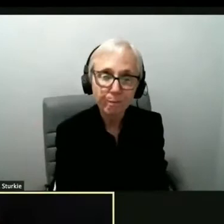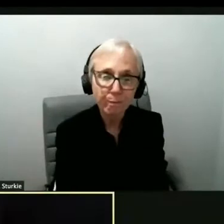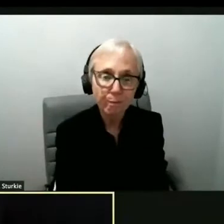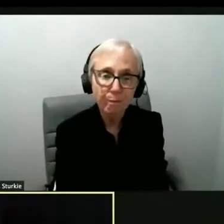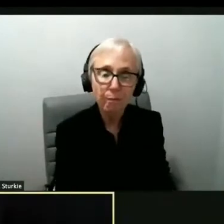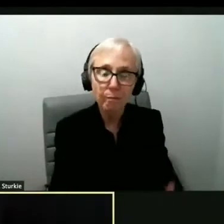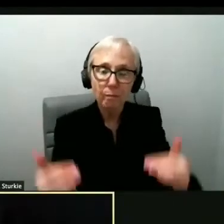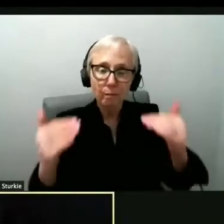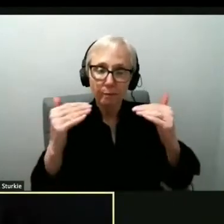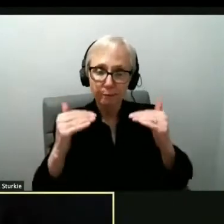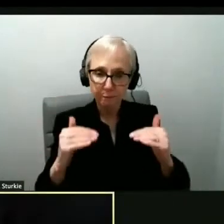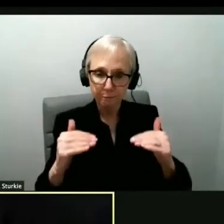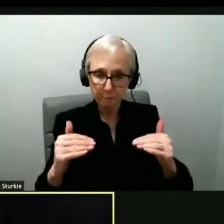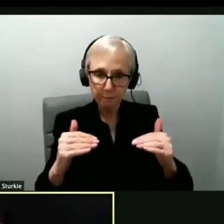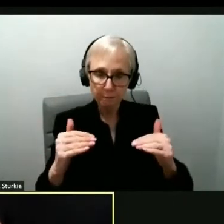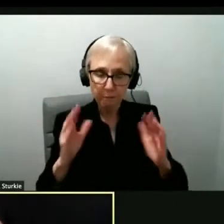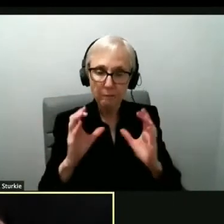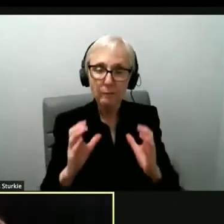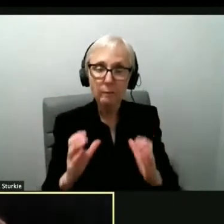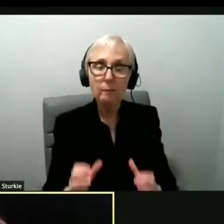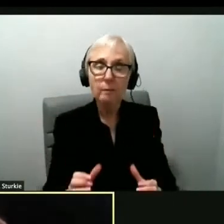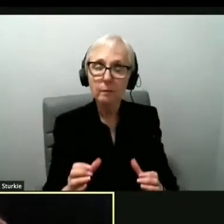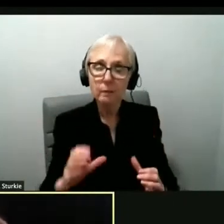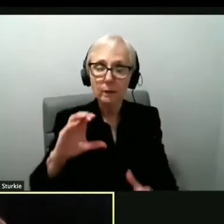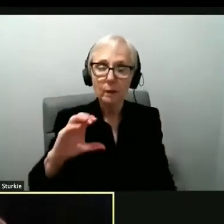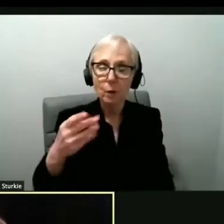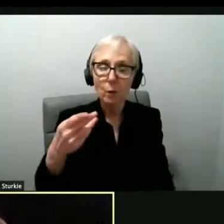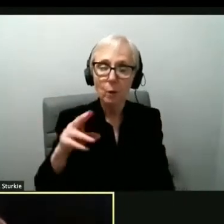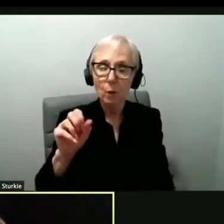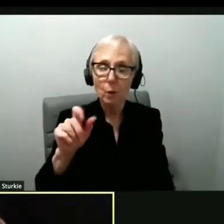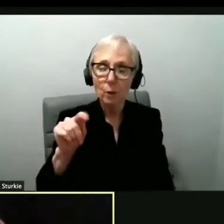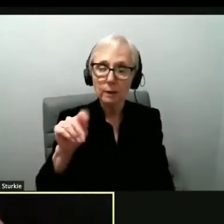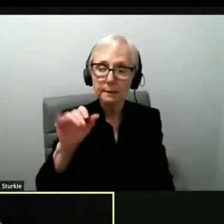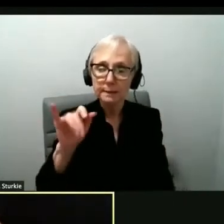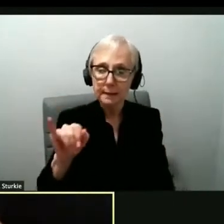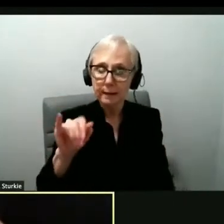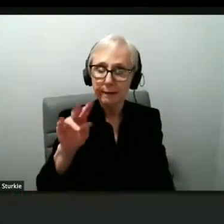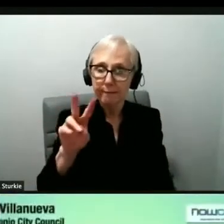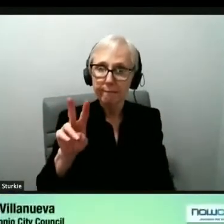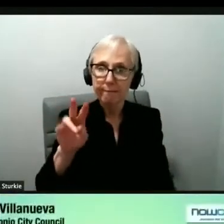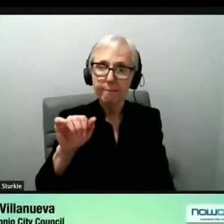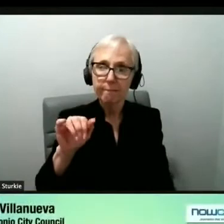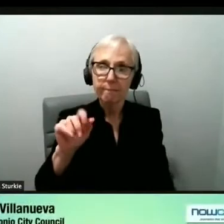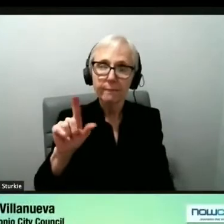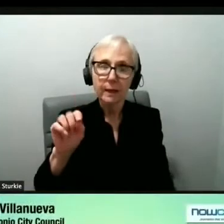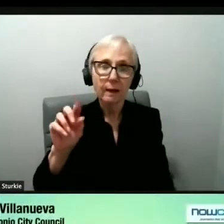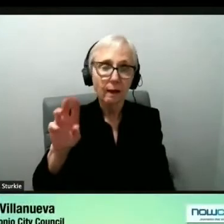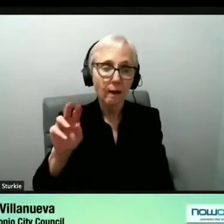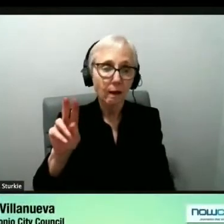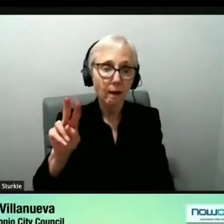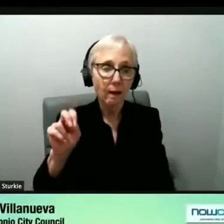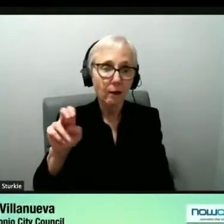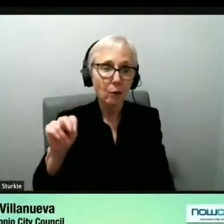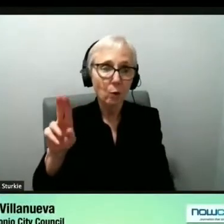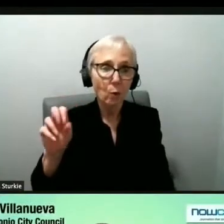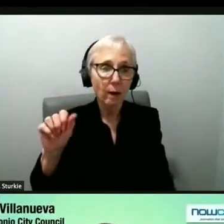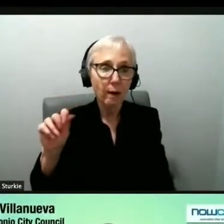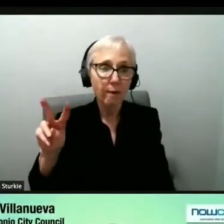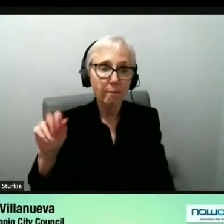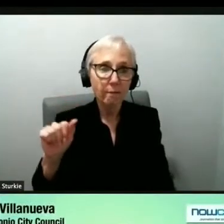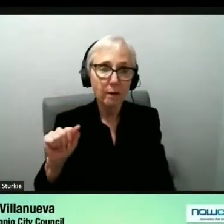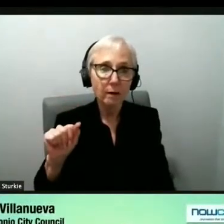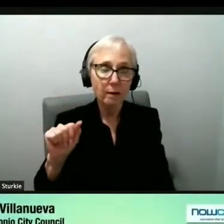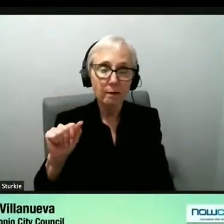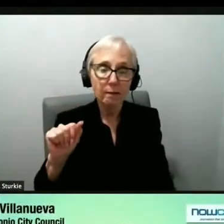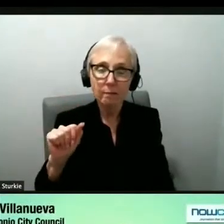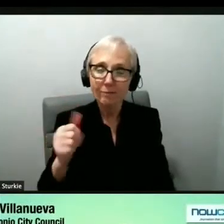And the next candidate is Christy Villanueva. I think, Christy, our timing is just about